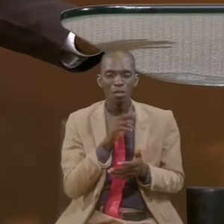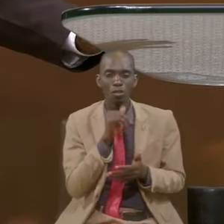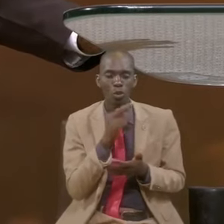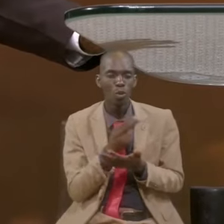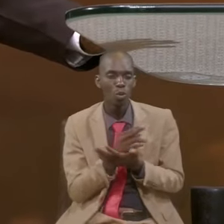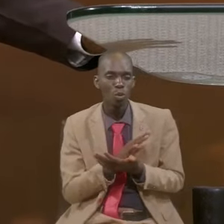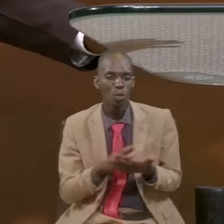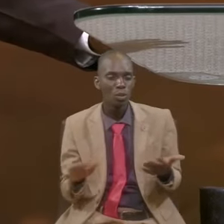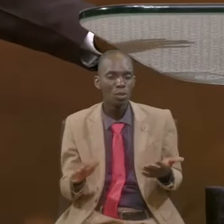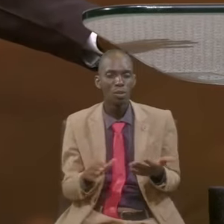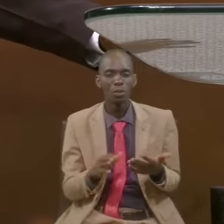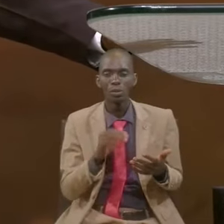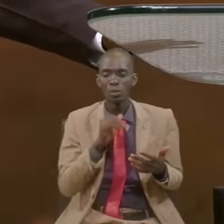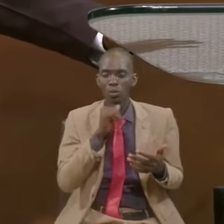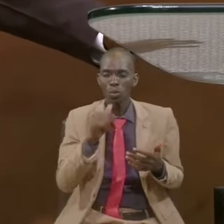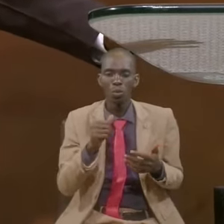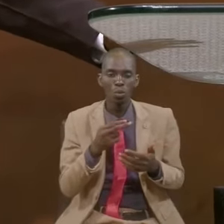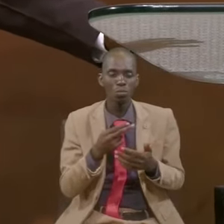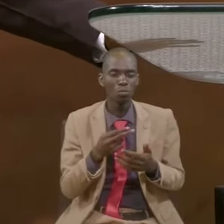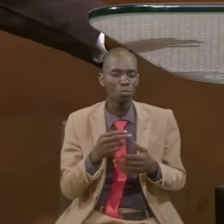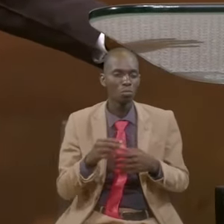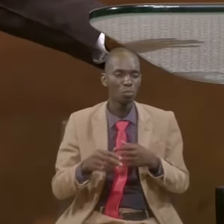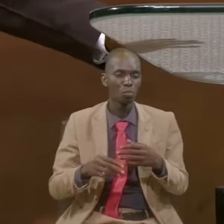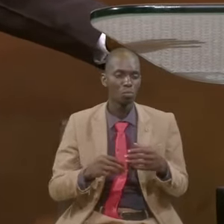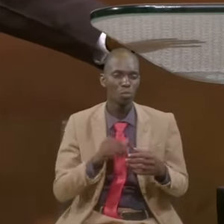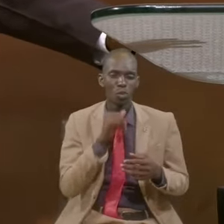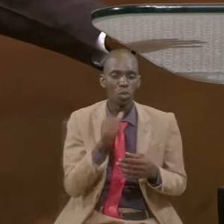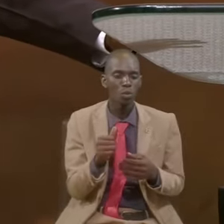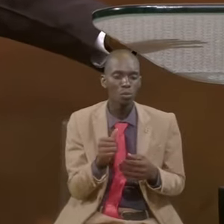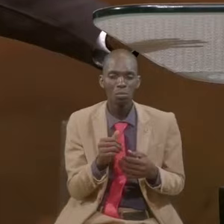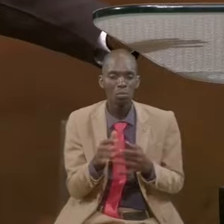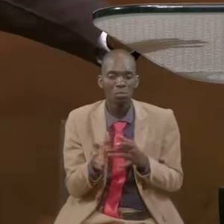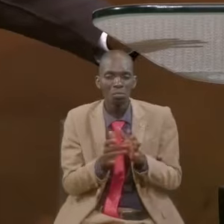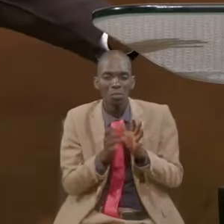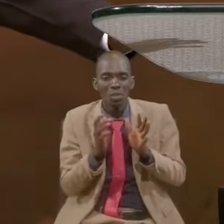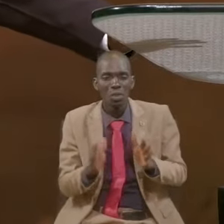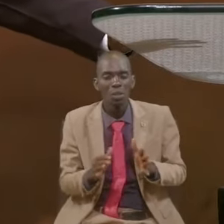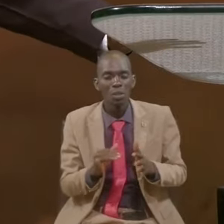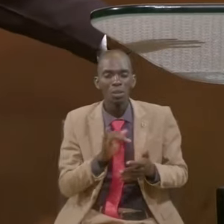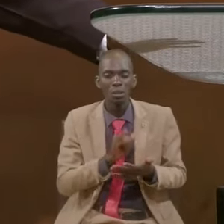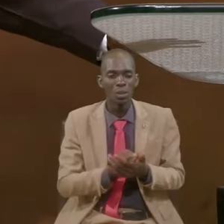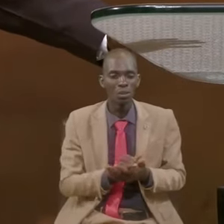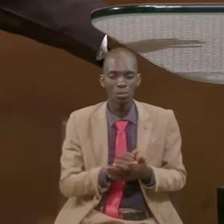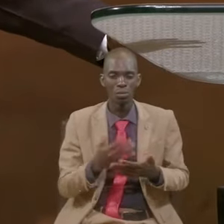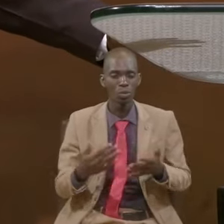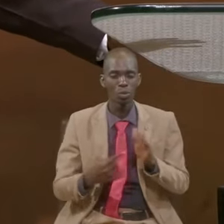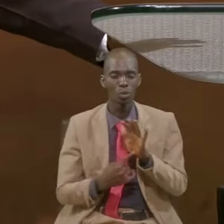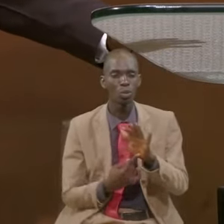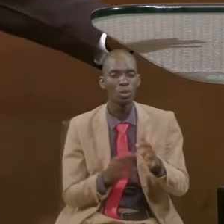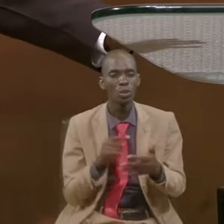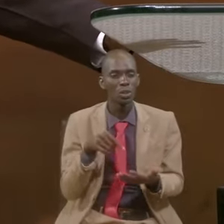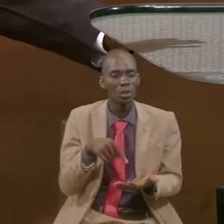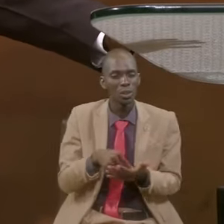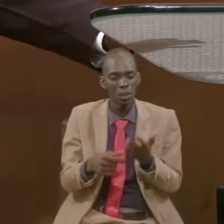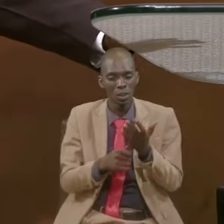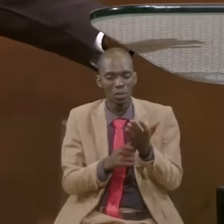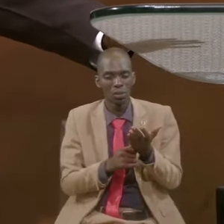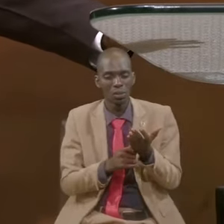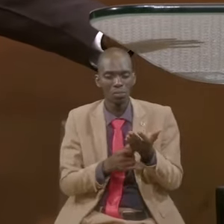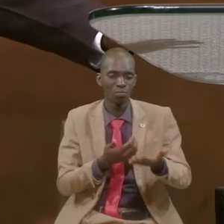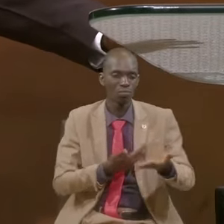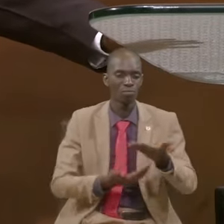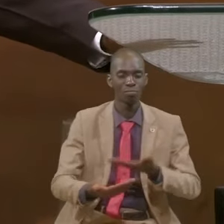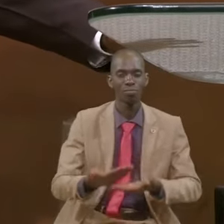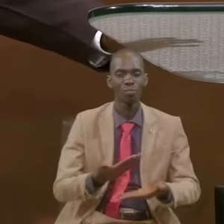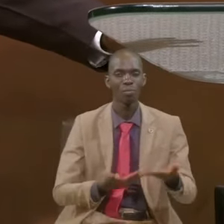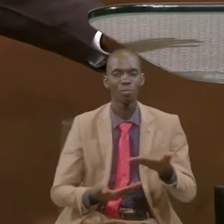unrighteous, carnal, fleshly, immoral interaction, those people